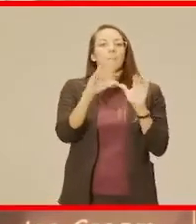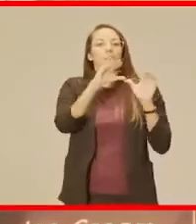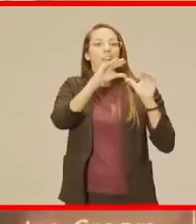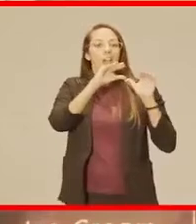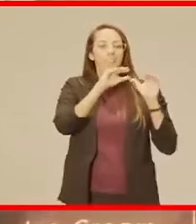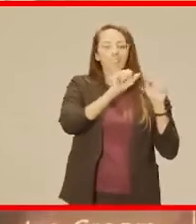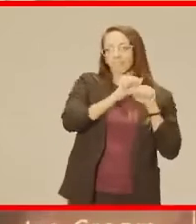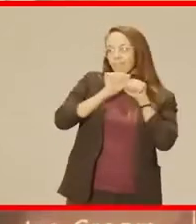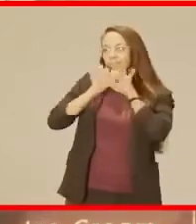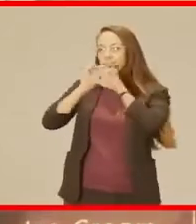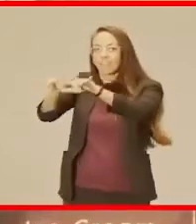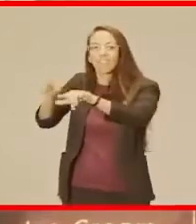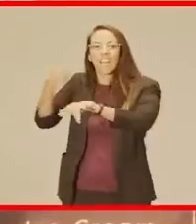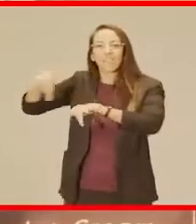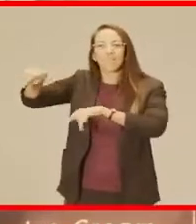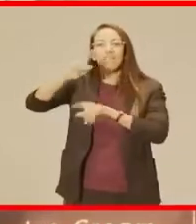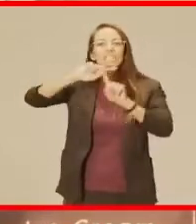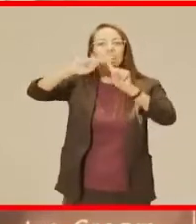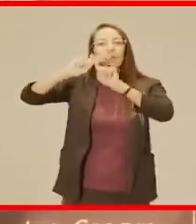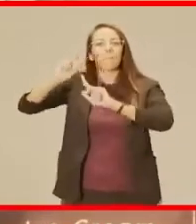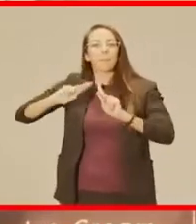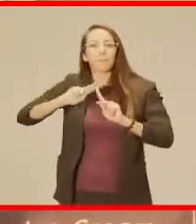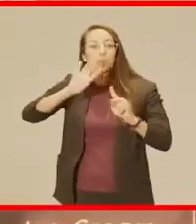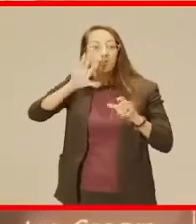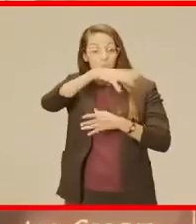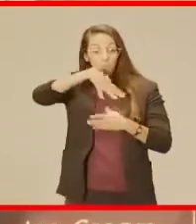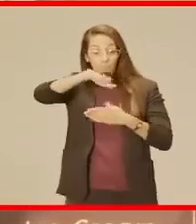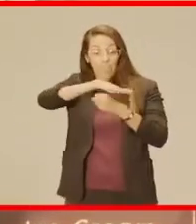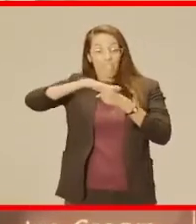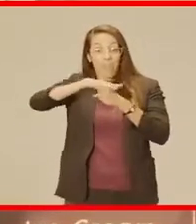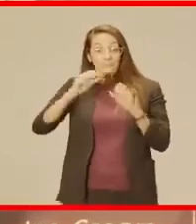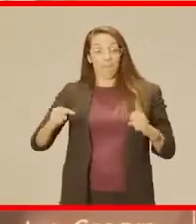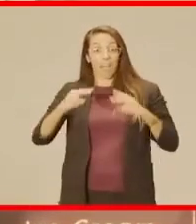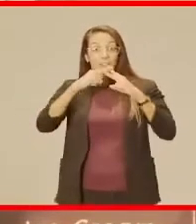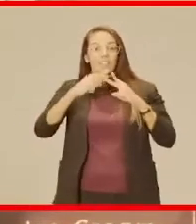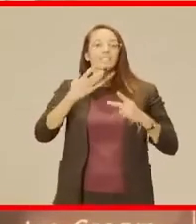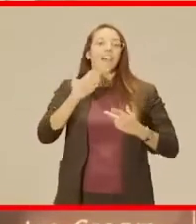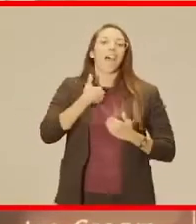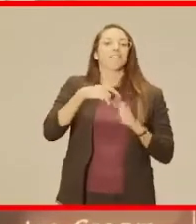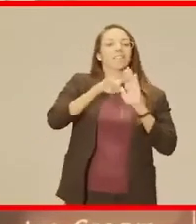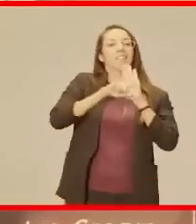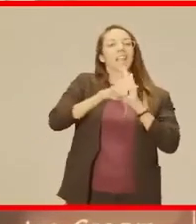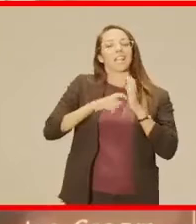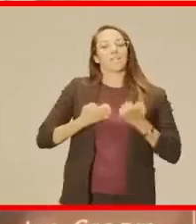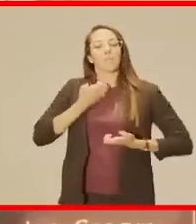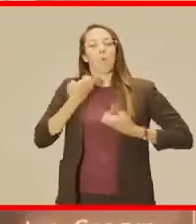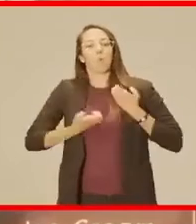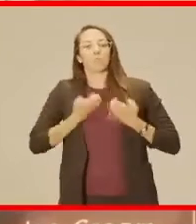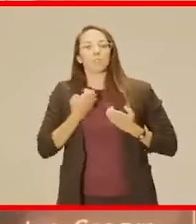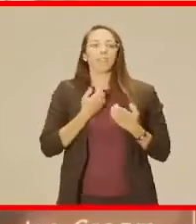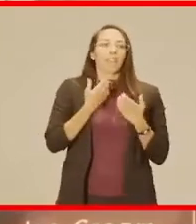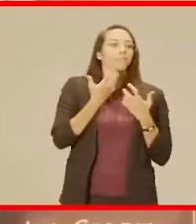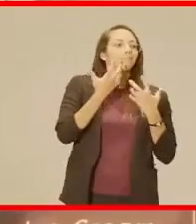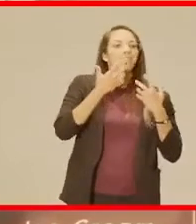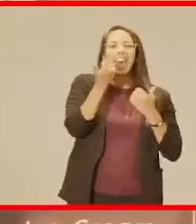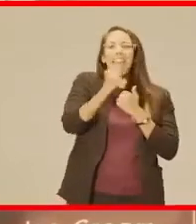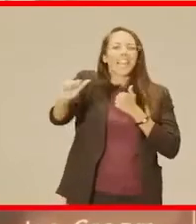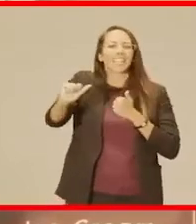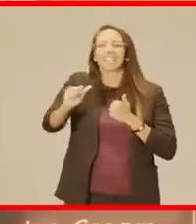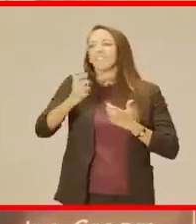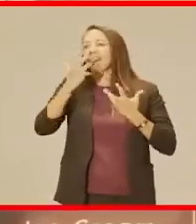and send them out to people in Paris who are dealing with negative emotions like anger, sadness, fear.